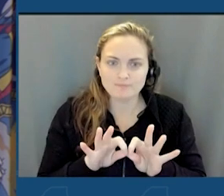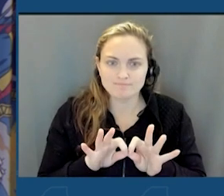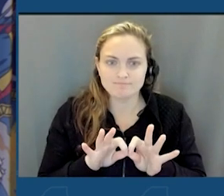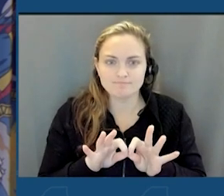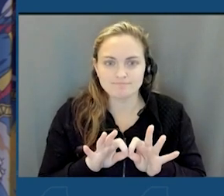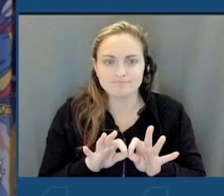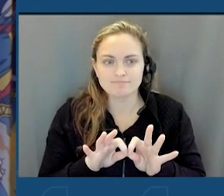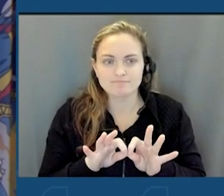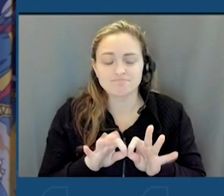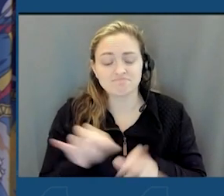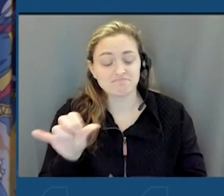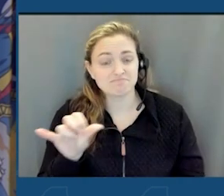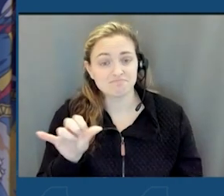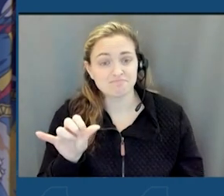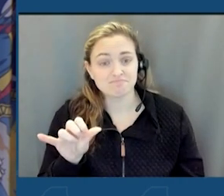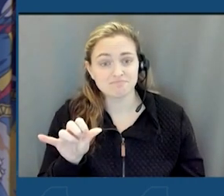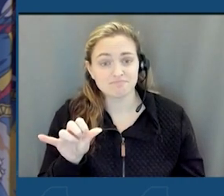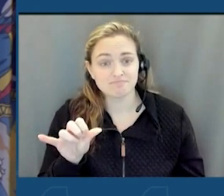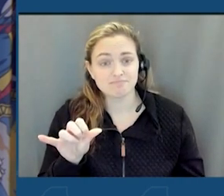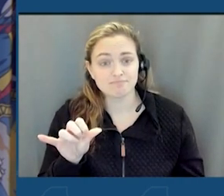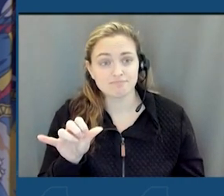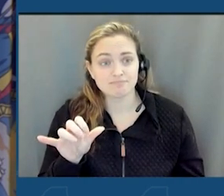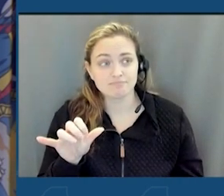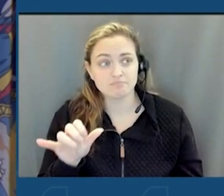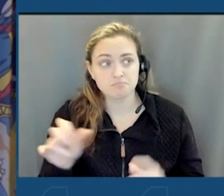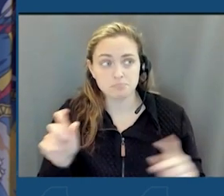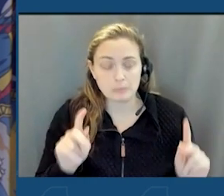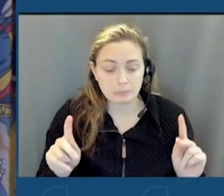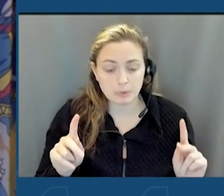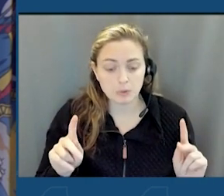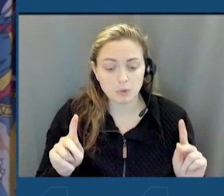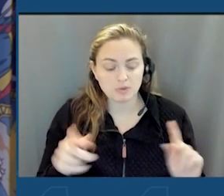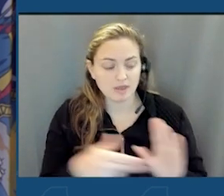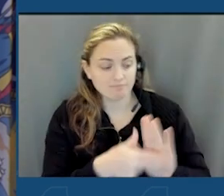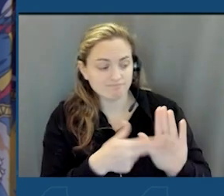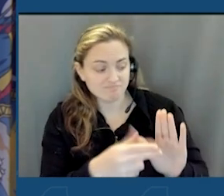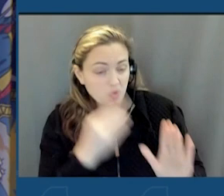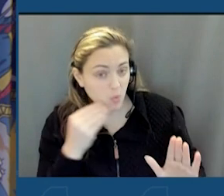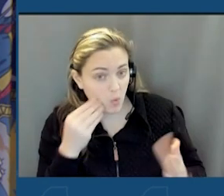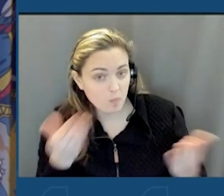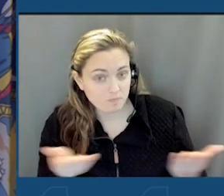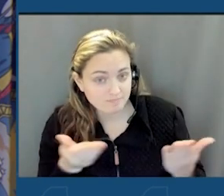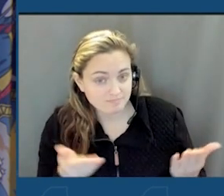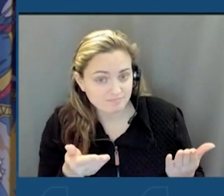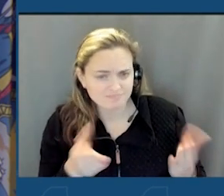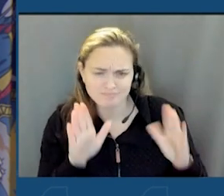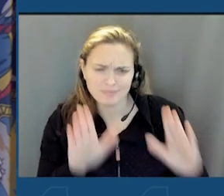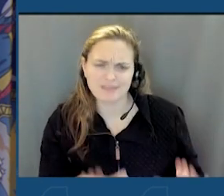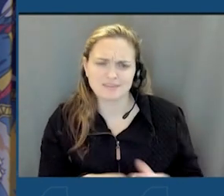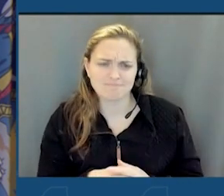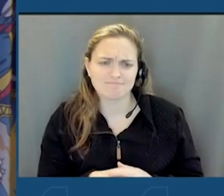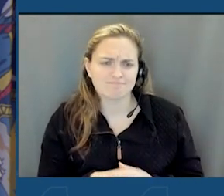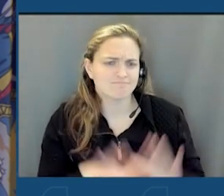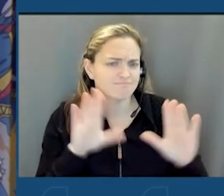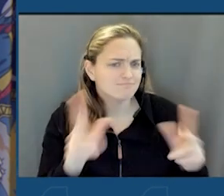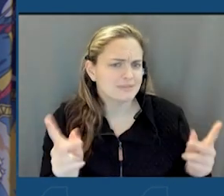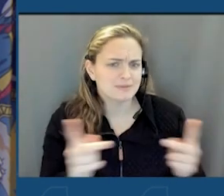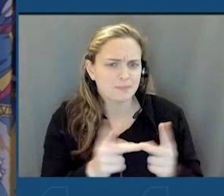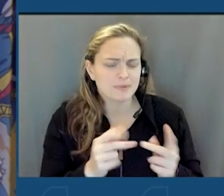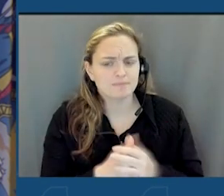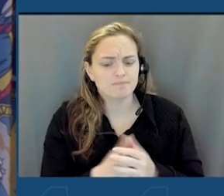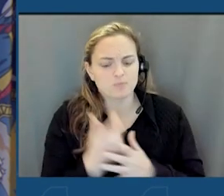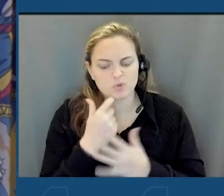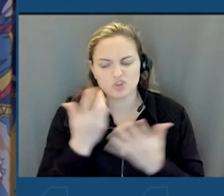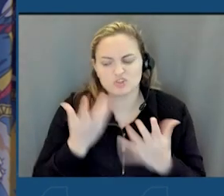And also, to those who just call this community their home, this is quite amazing. This is an amazing place. We just finished a